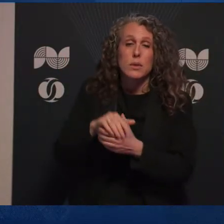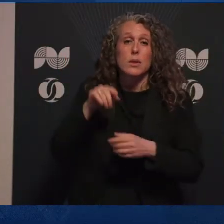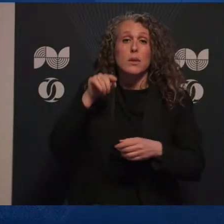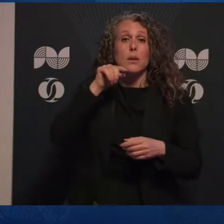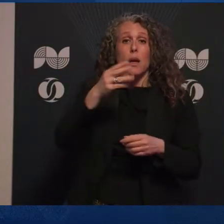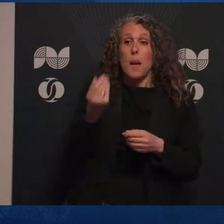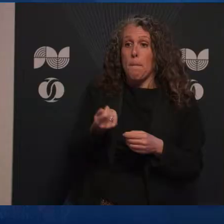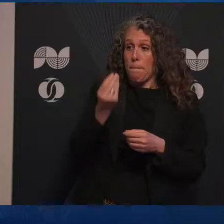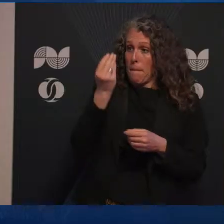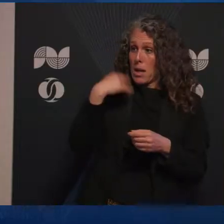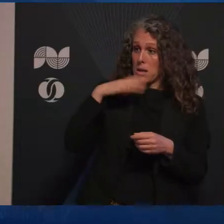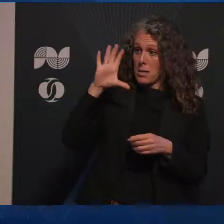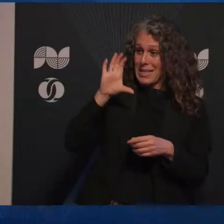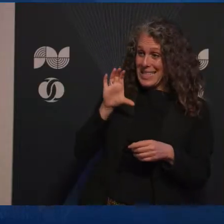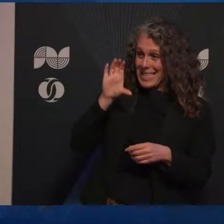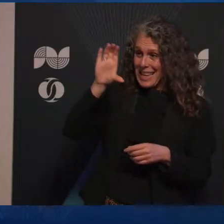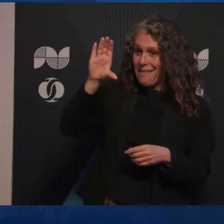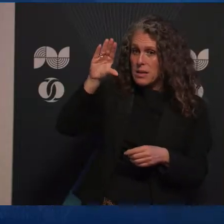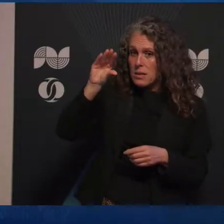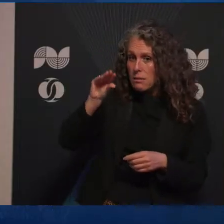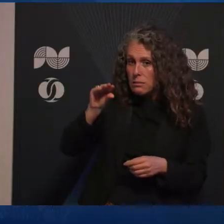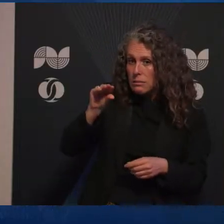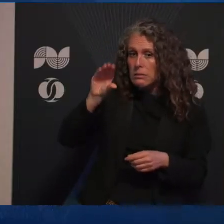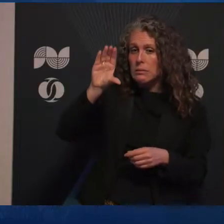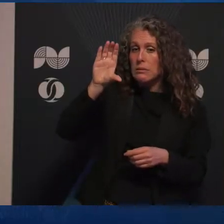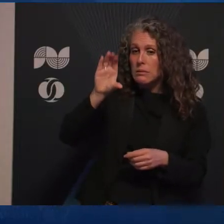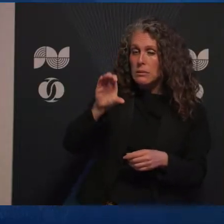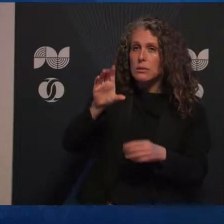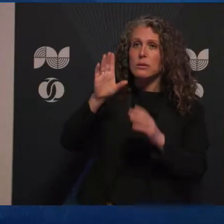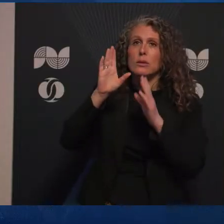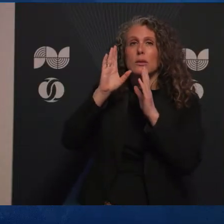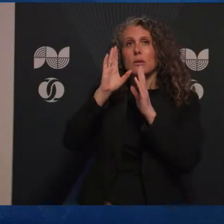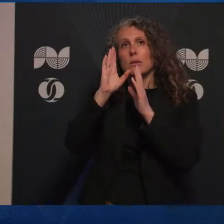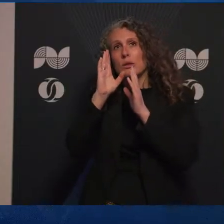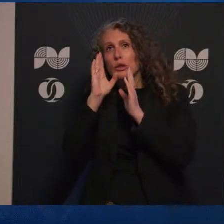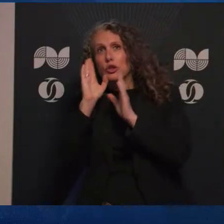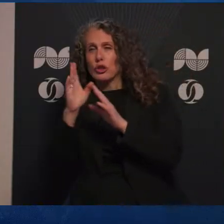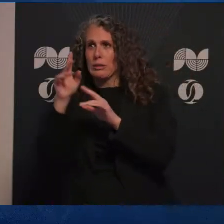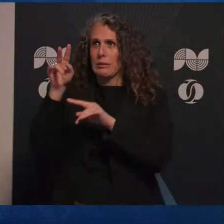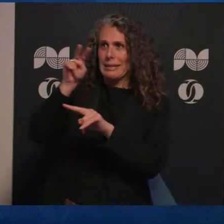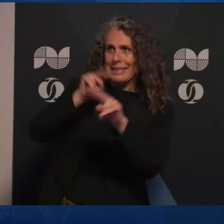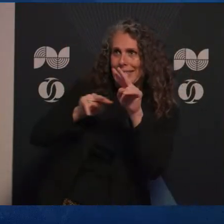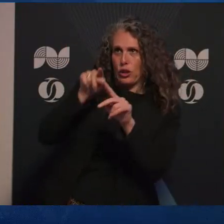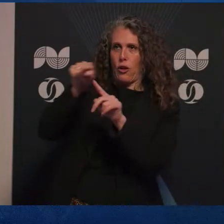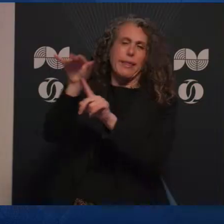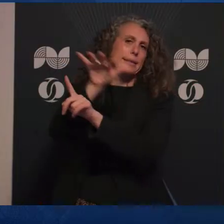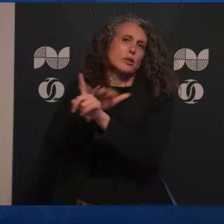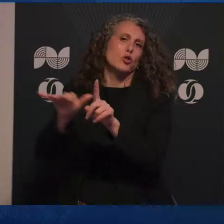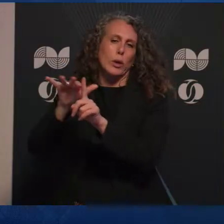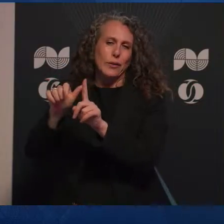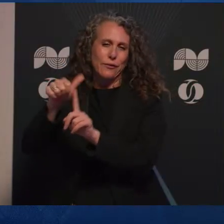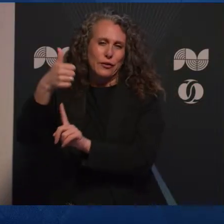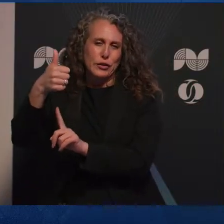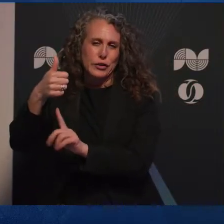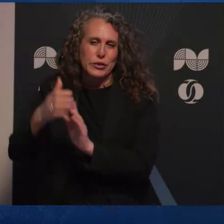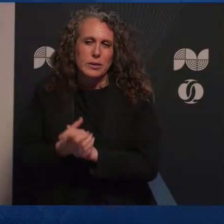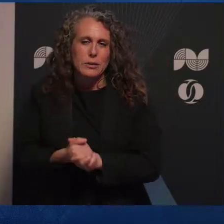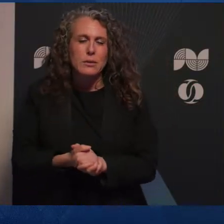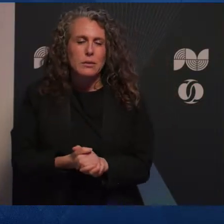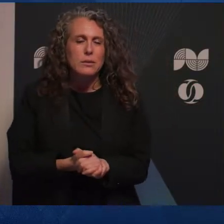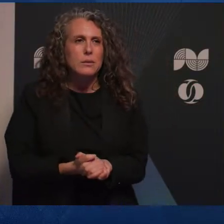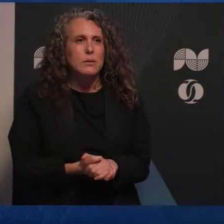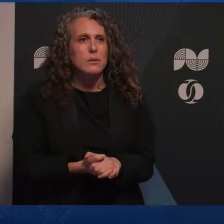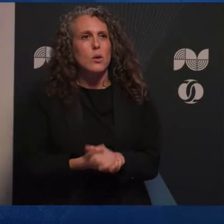by abatement, while necessary, is probably not sufficient. So I'm all in favor